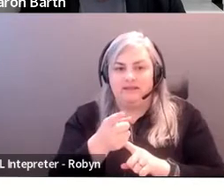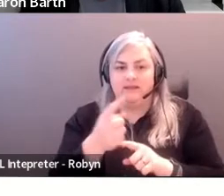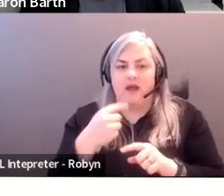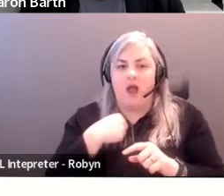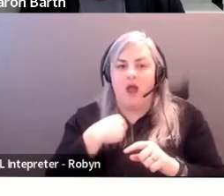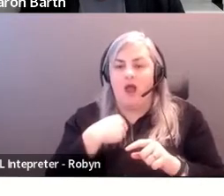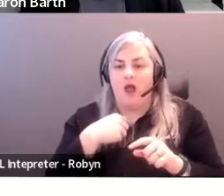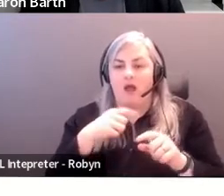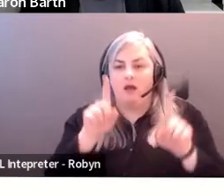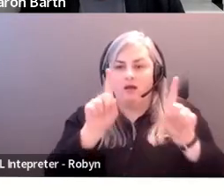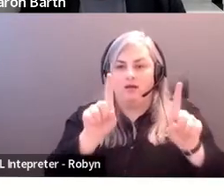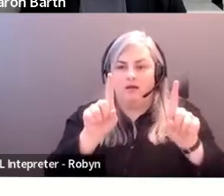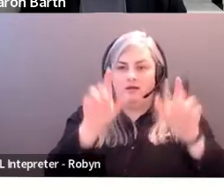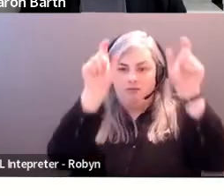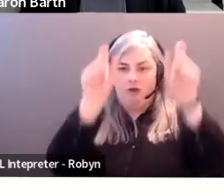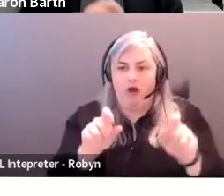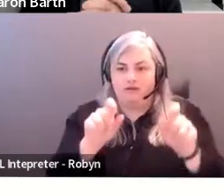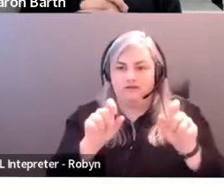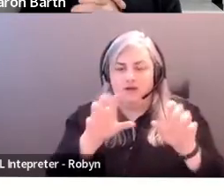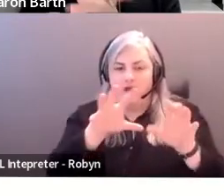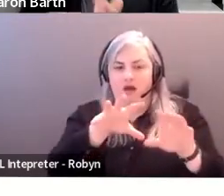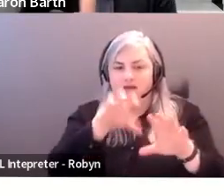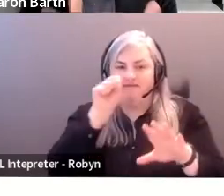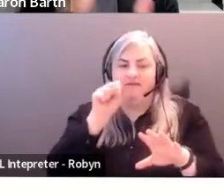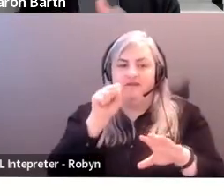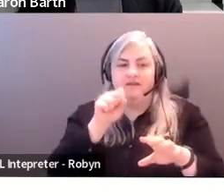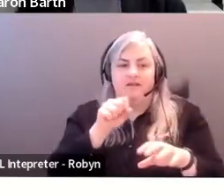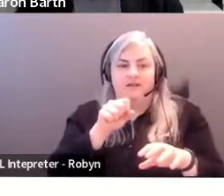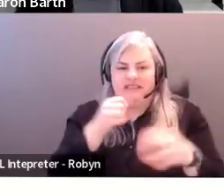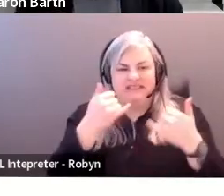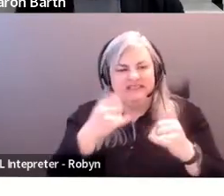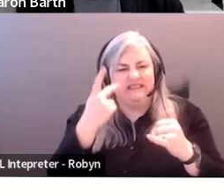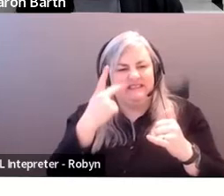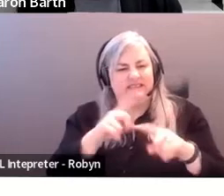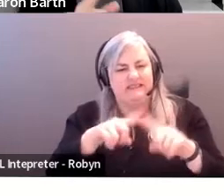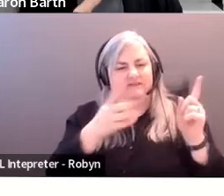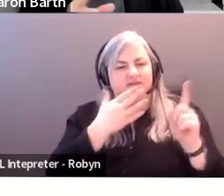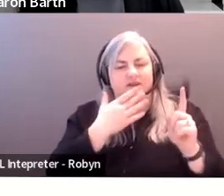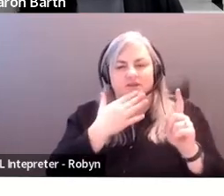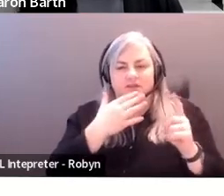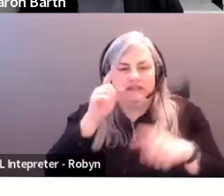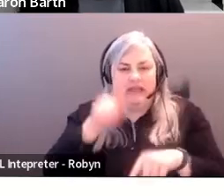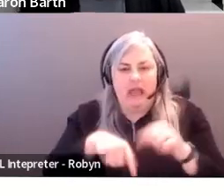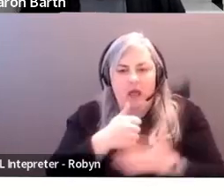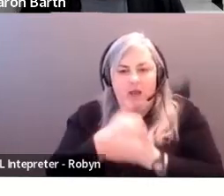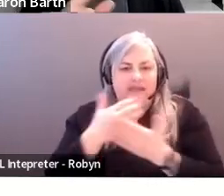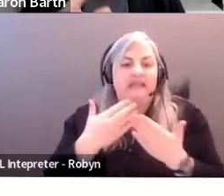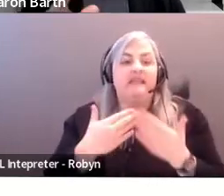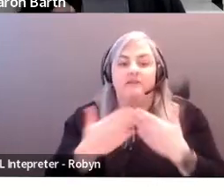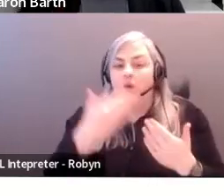away these bars, you can't help but see them as different colors, even though you